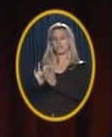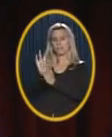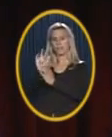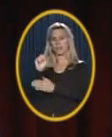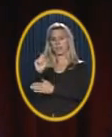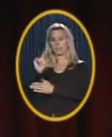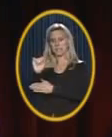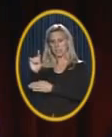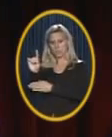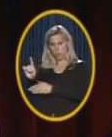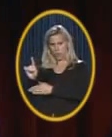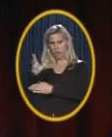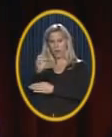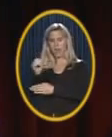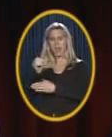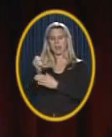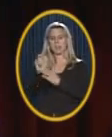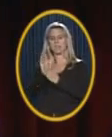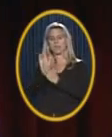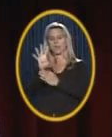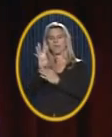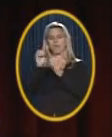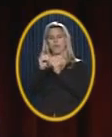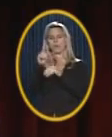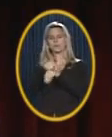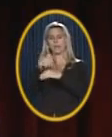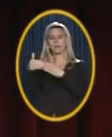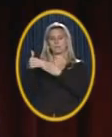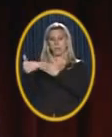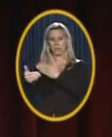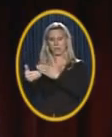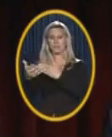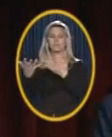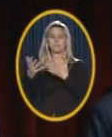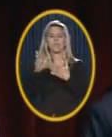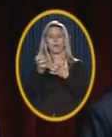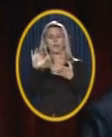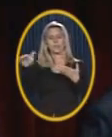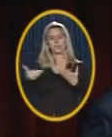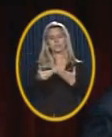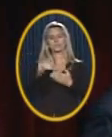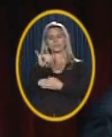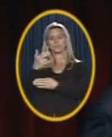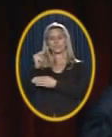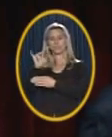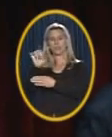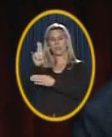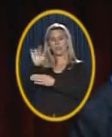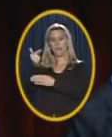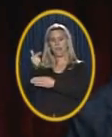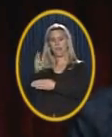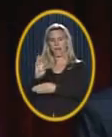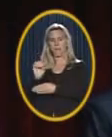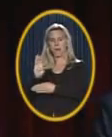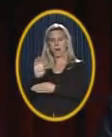STS-1, and then he flew four more times after that. So without further ado, I'd like to introduce John Young and Bob